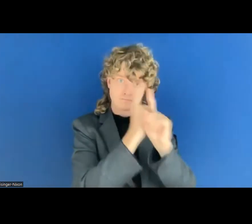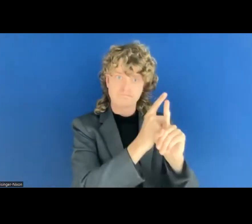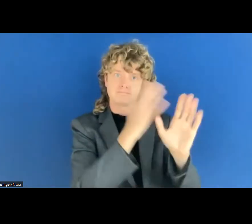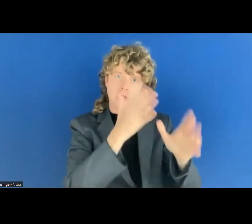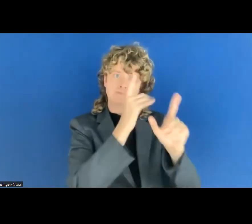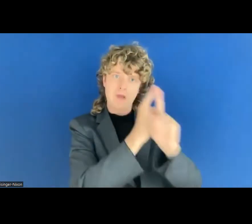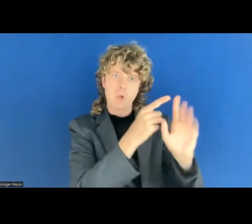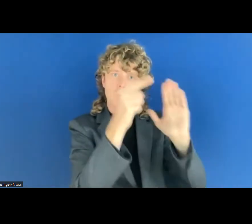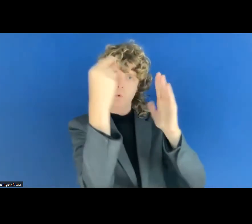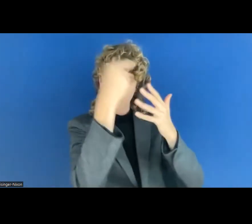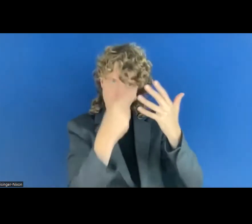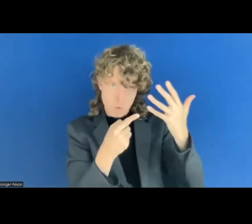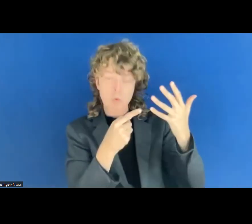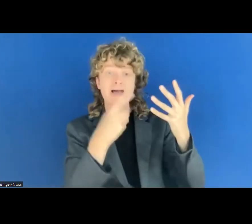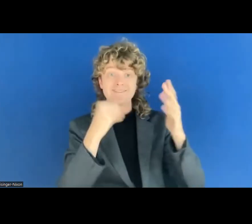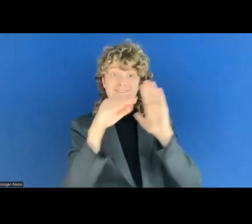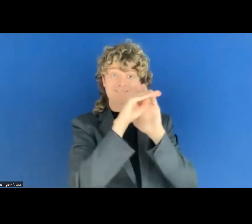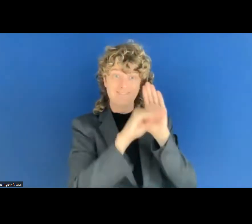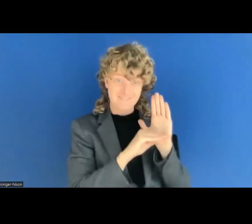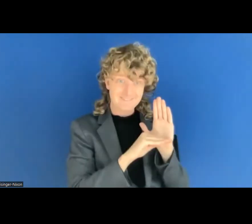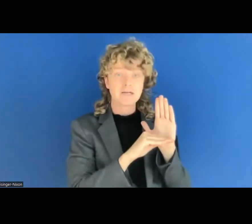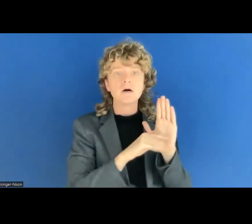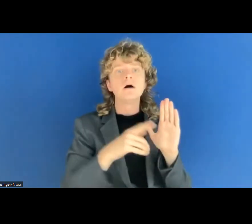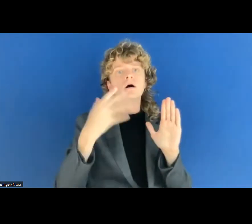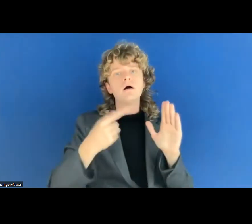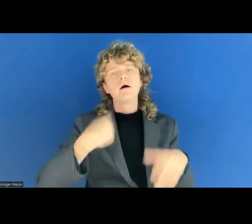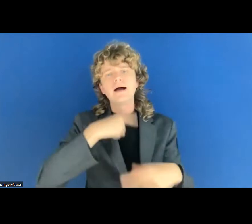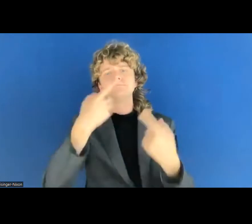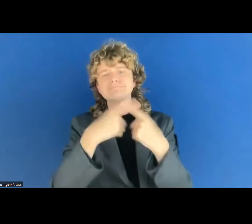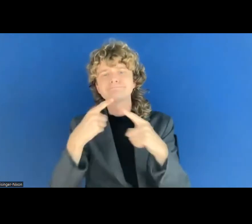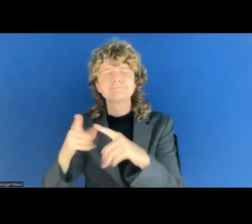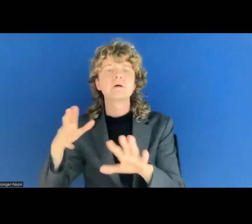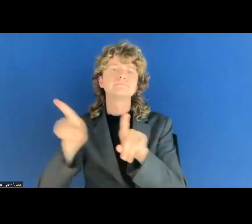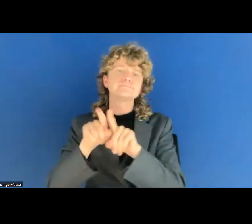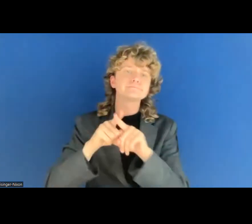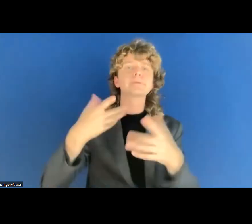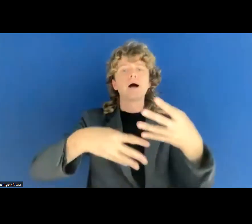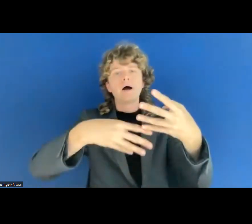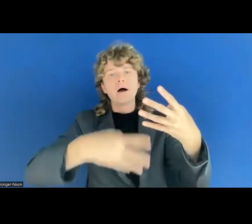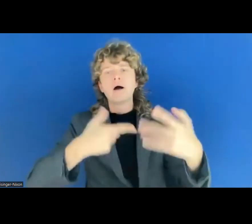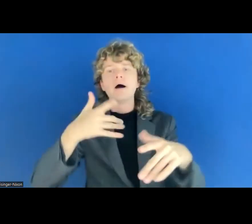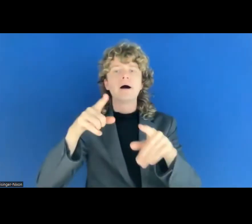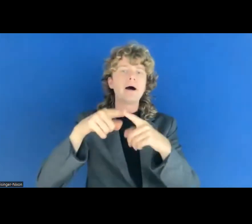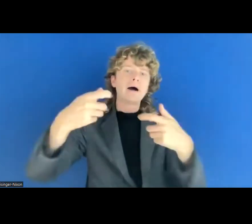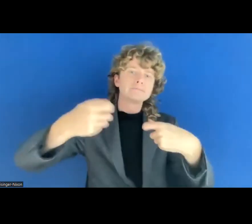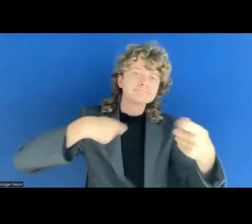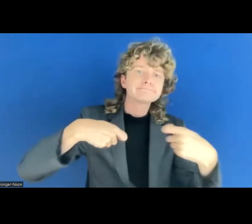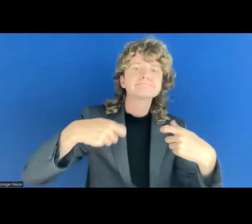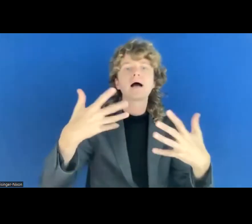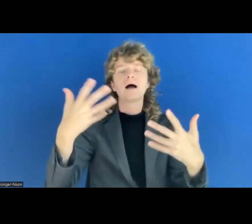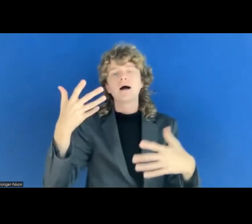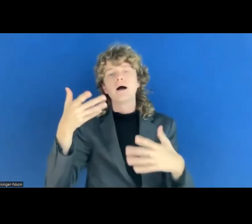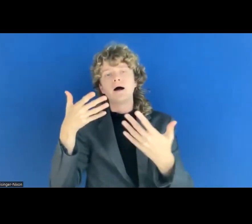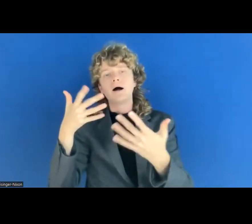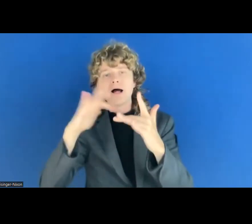services, transport services, consumer banking services, e-commerce, and things like that. So probably there's going to be something there, and maybe